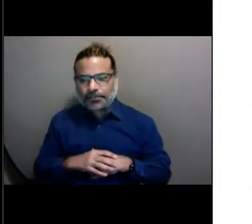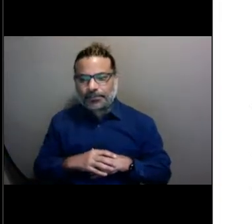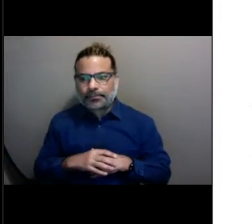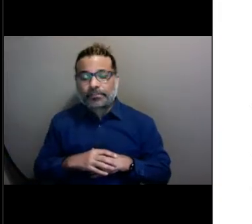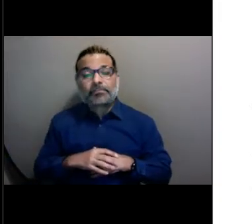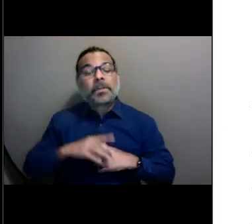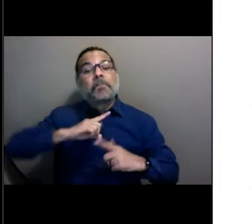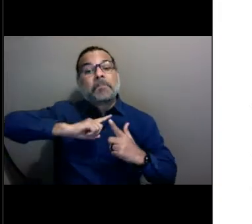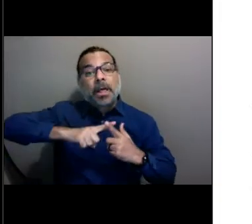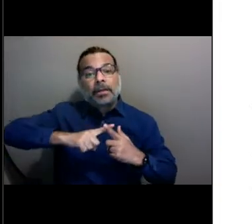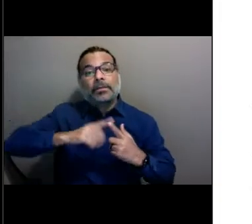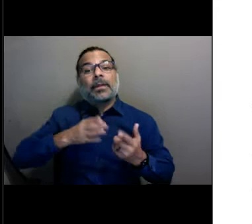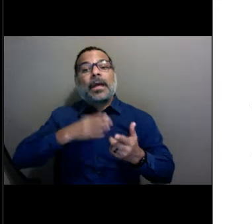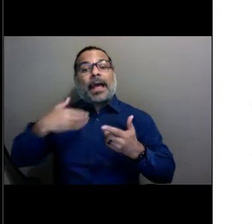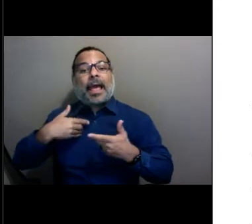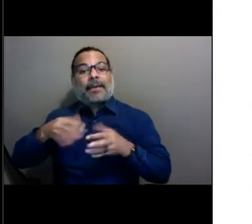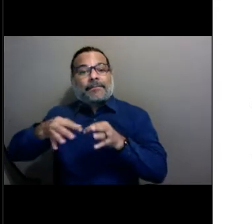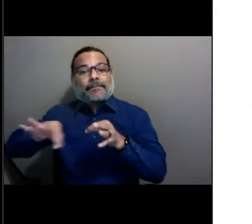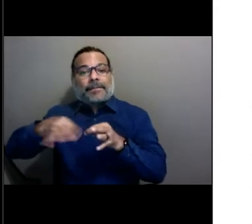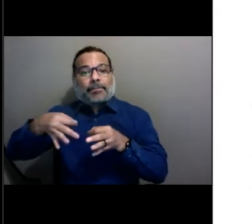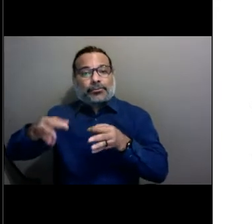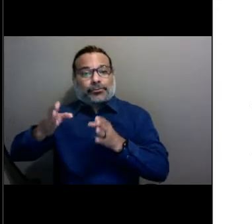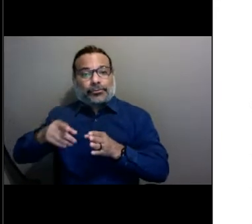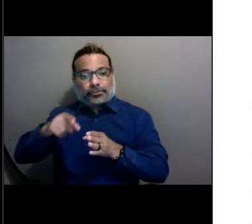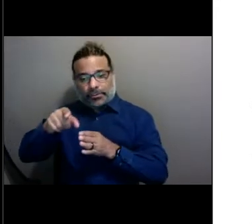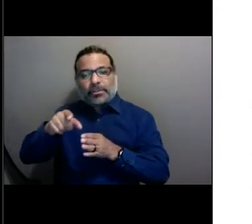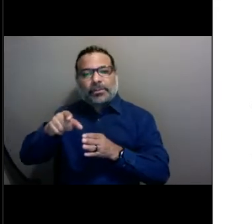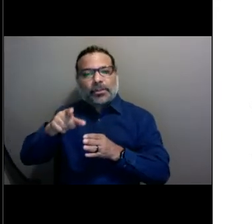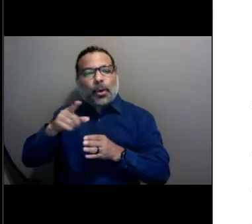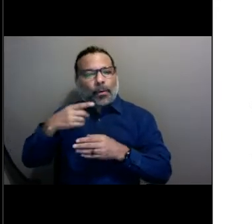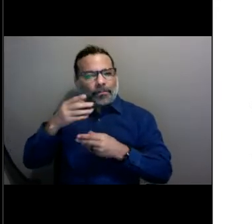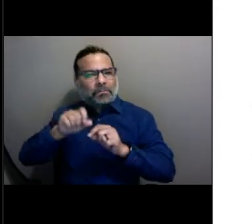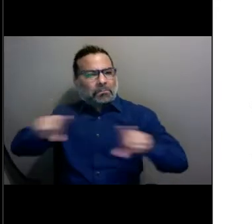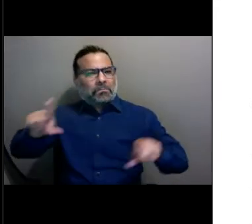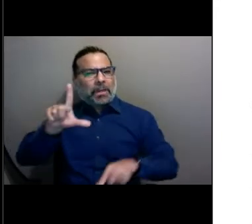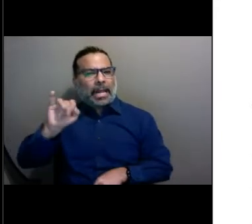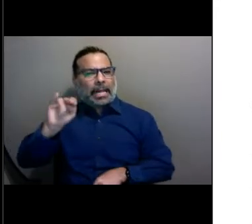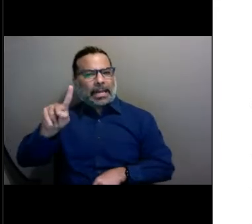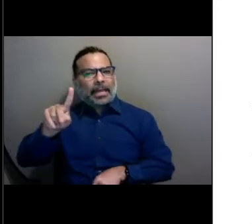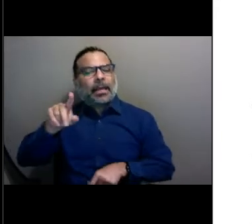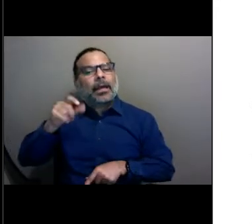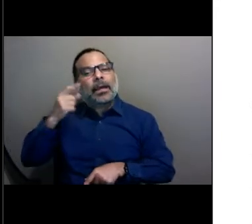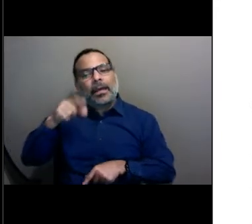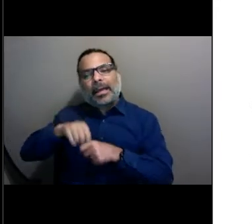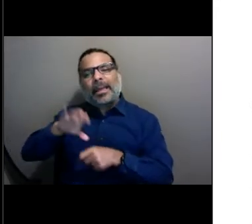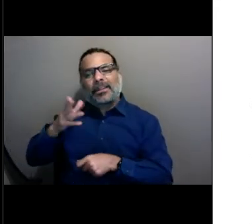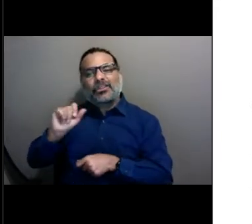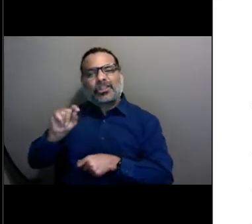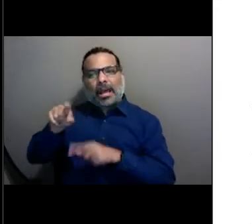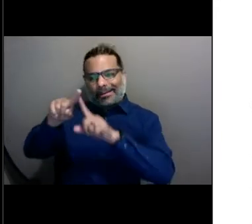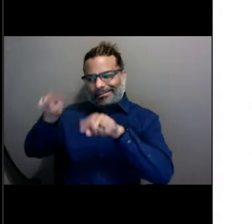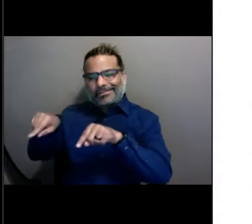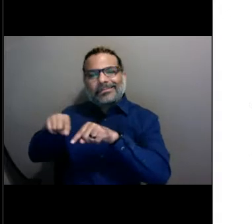as closed captioning. So the link was provided to you in the chat at the start of the